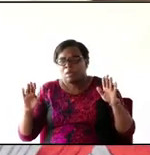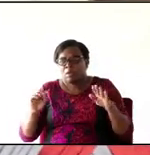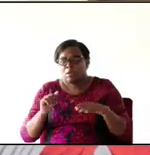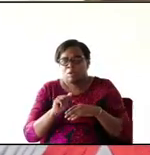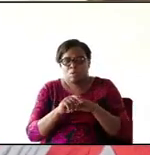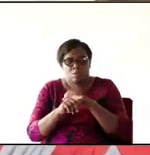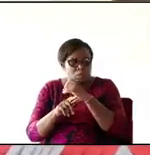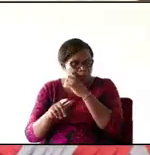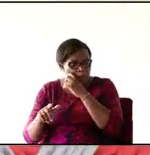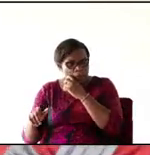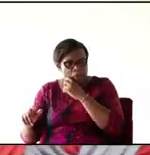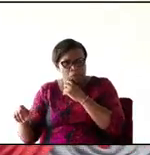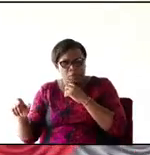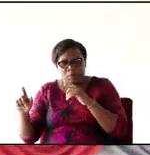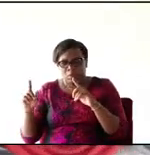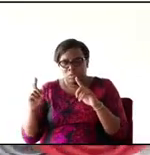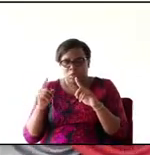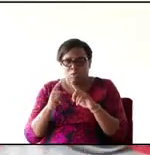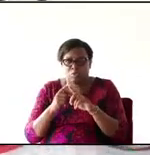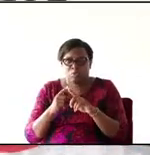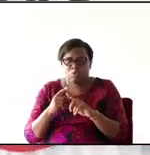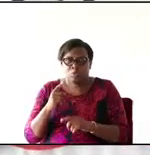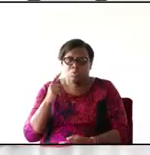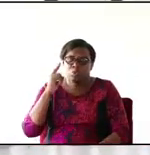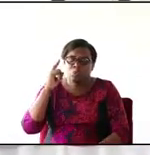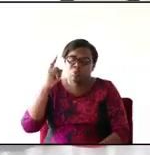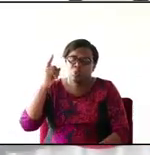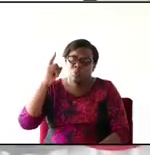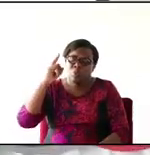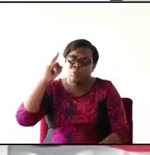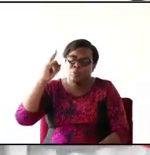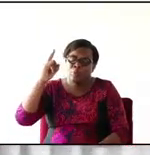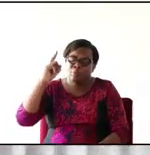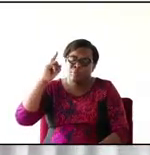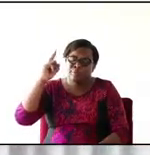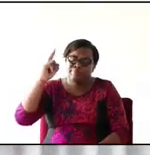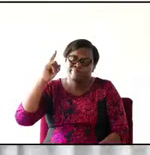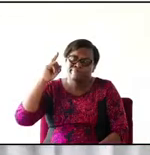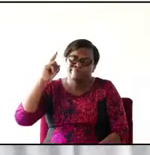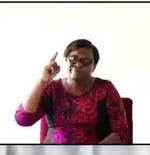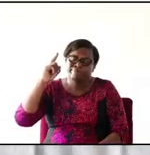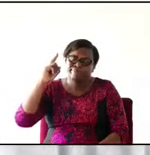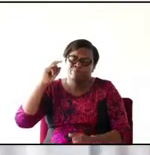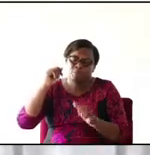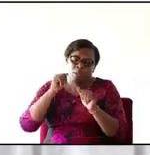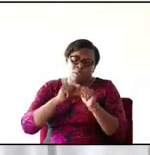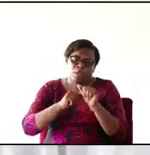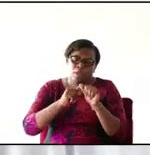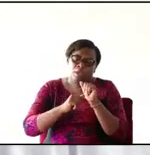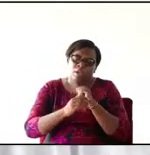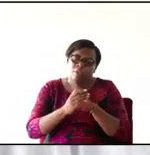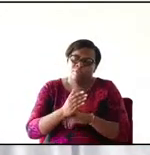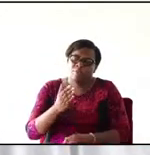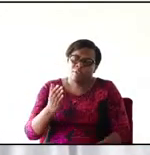This is your commitment to God this morning. I am willing to go. Anybody